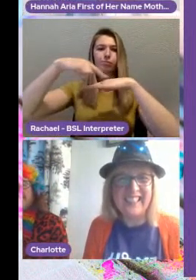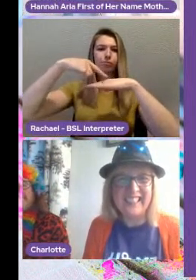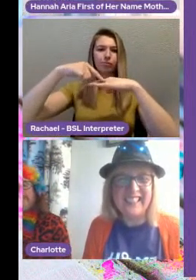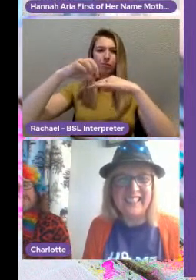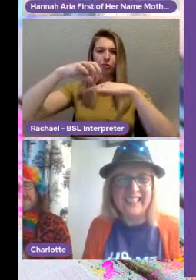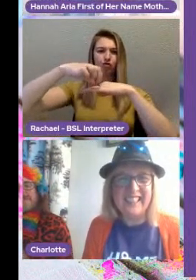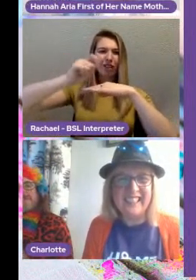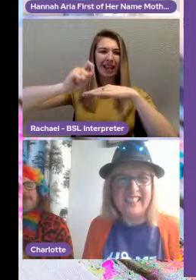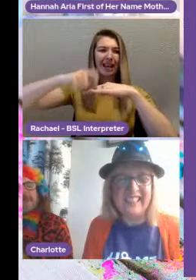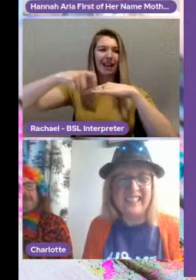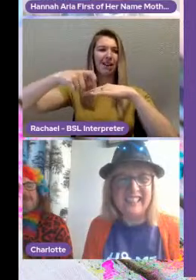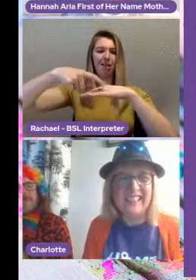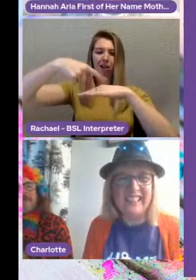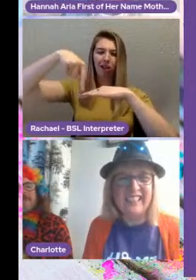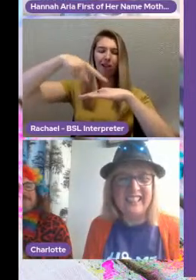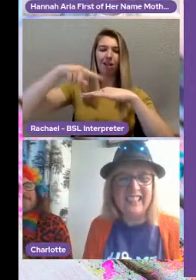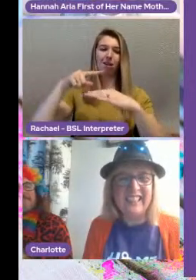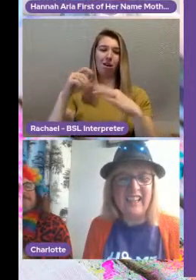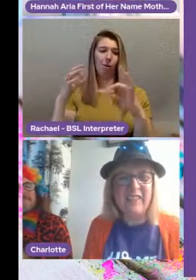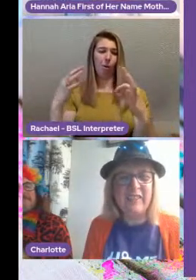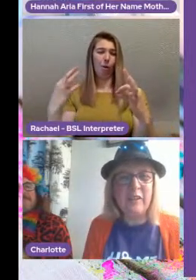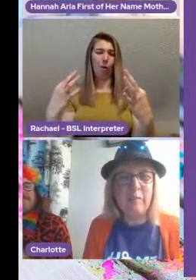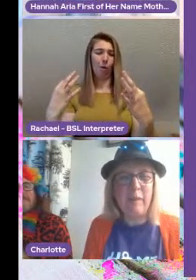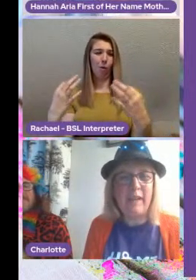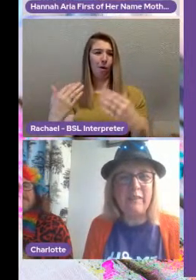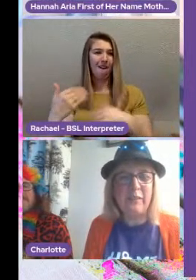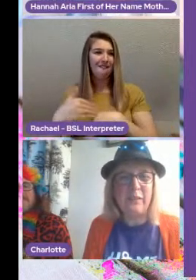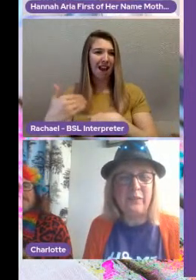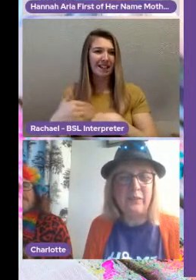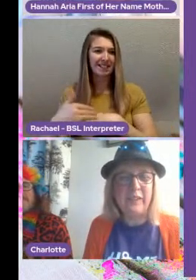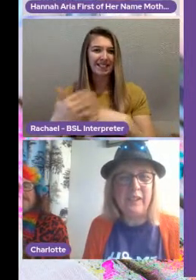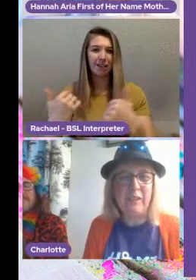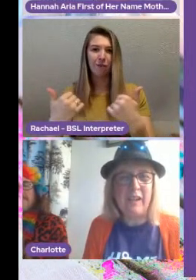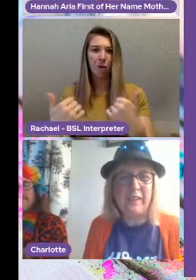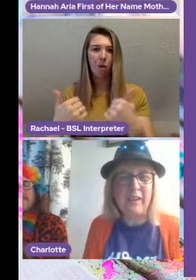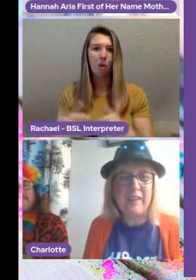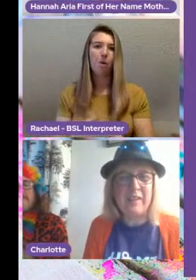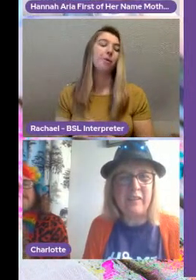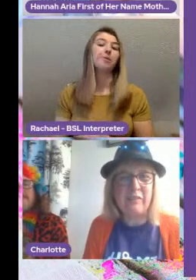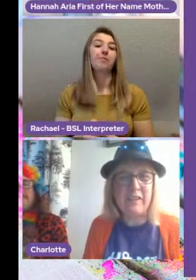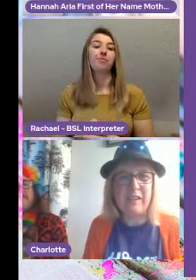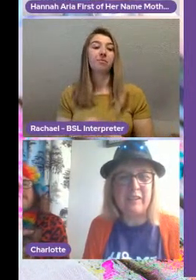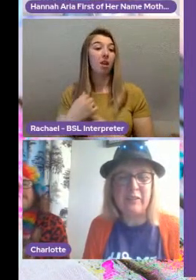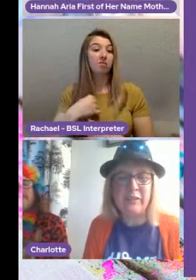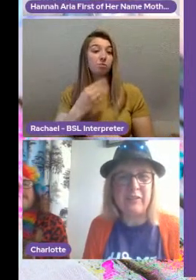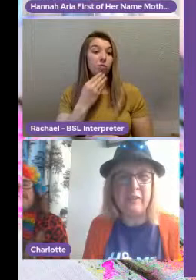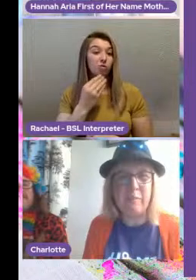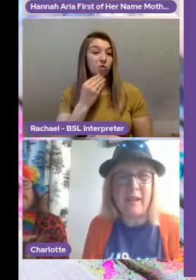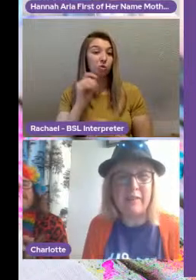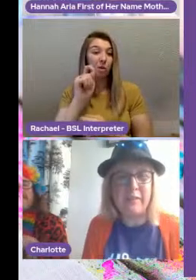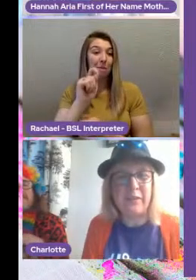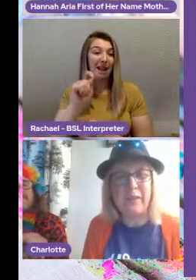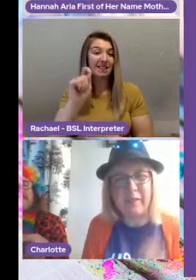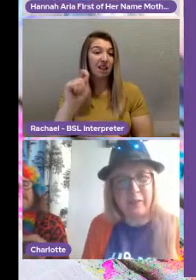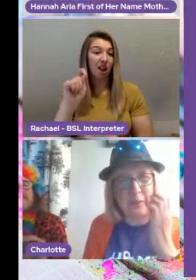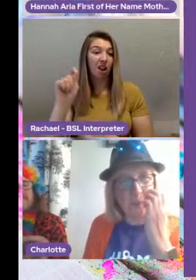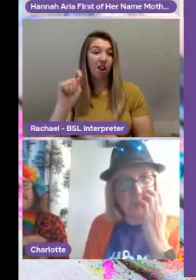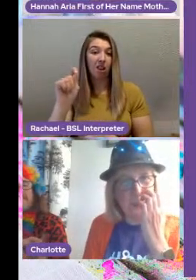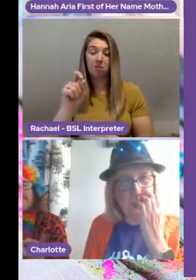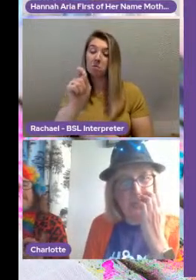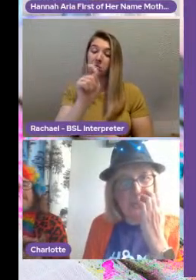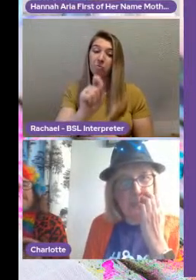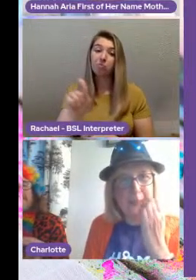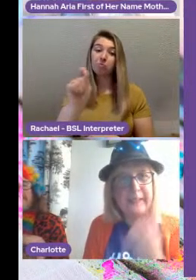so effective that, you know, it really adds. I just used a pencil, you know, like the guy did on the video. I just used a pencil. That's